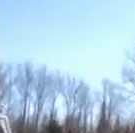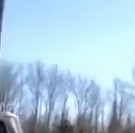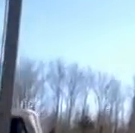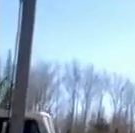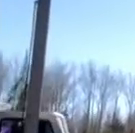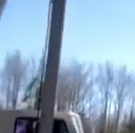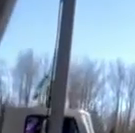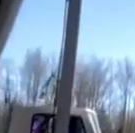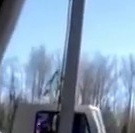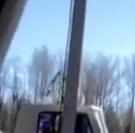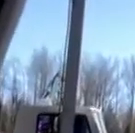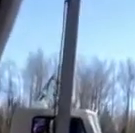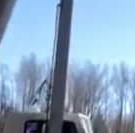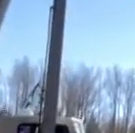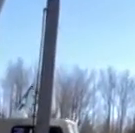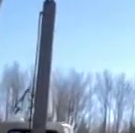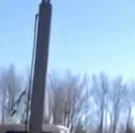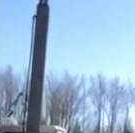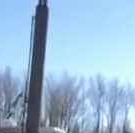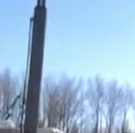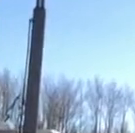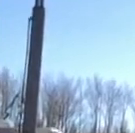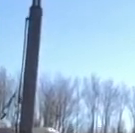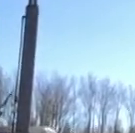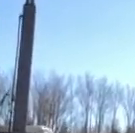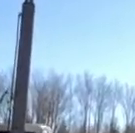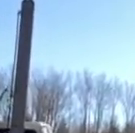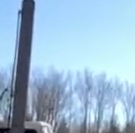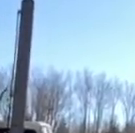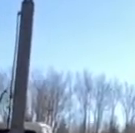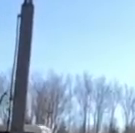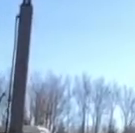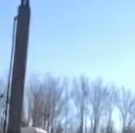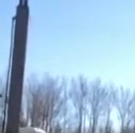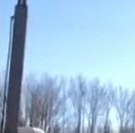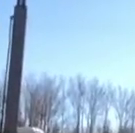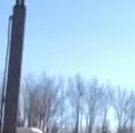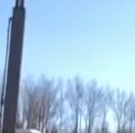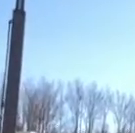there, please remember to recreate safely and responsibly.